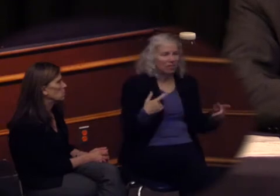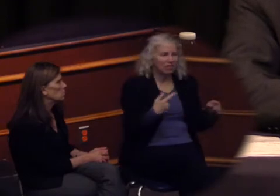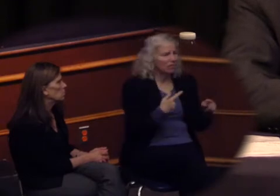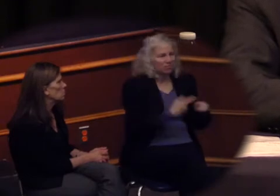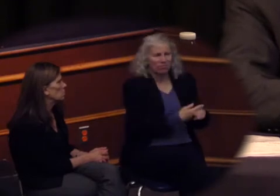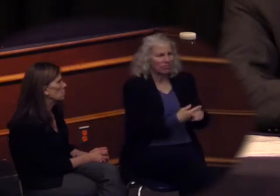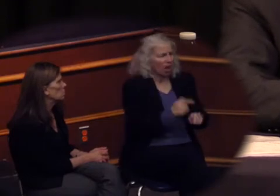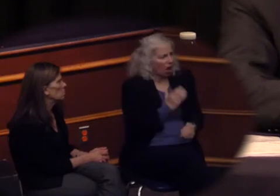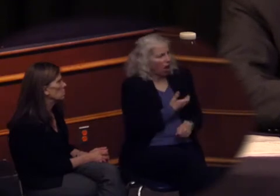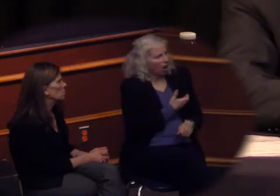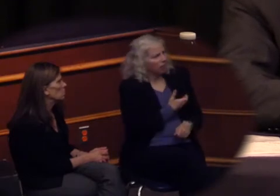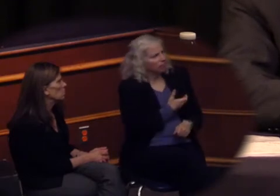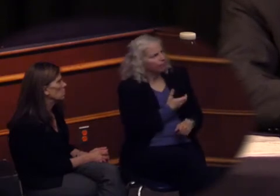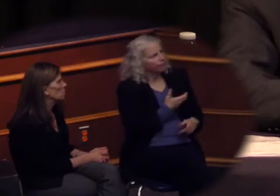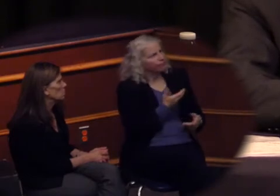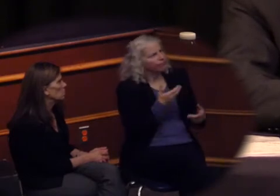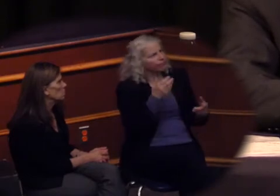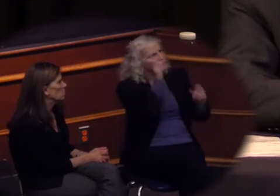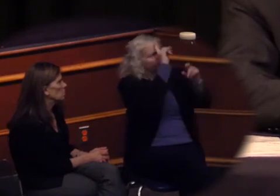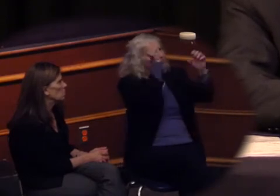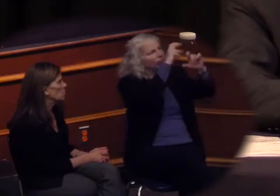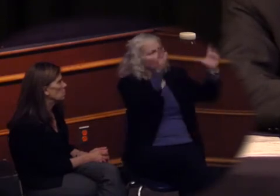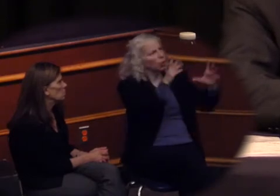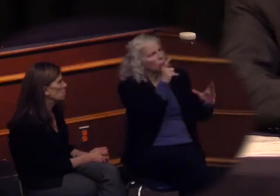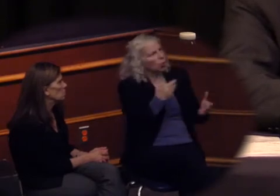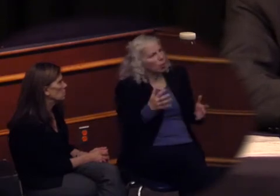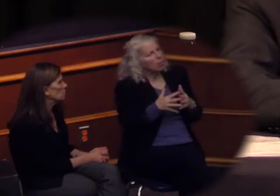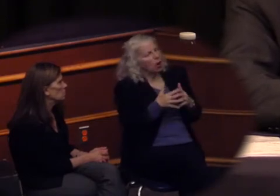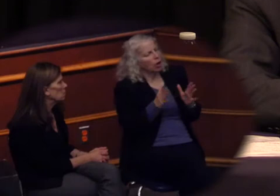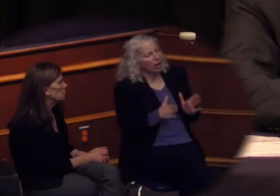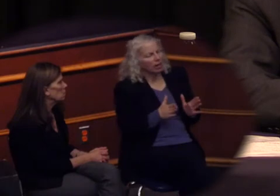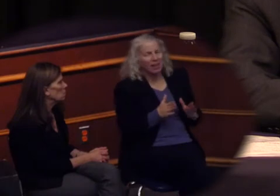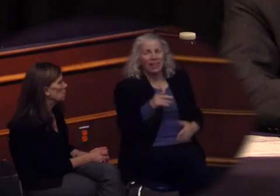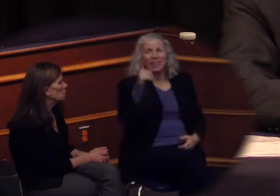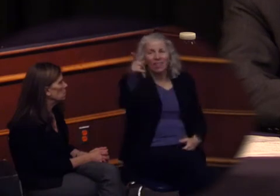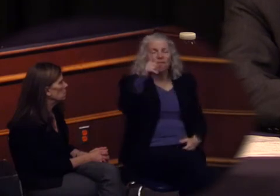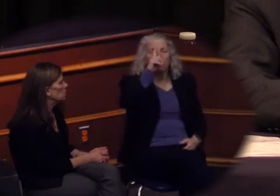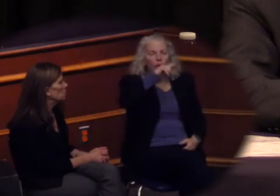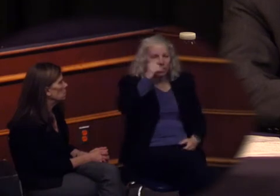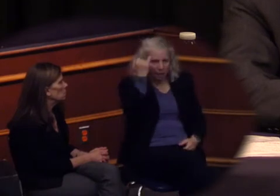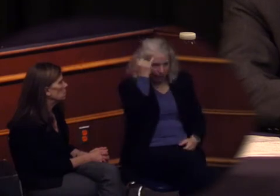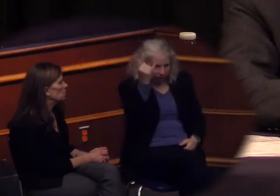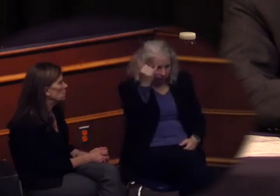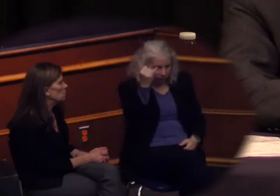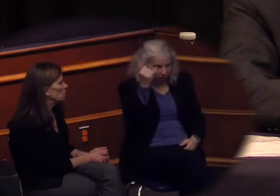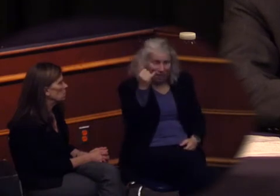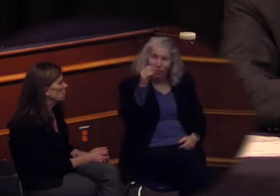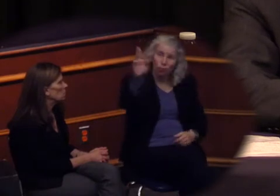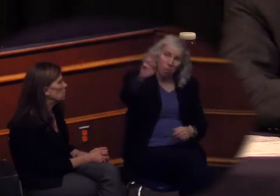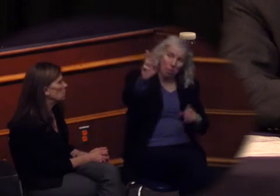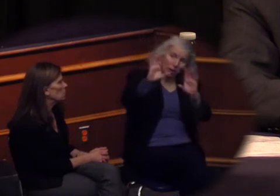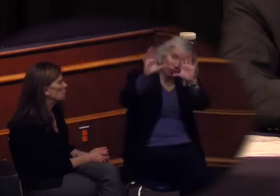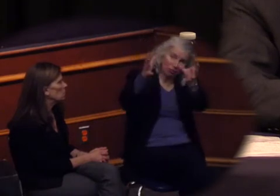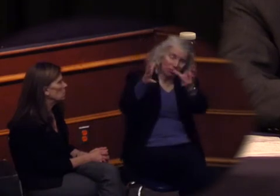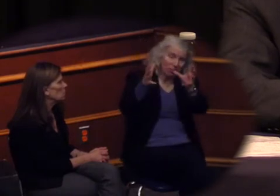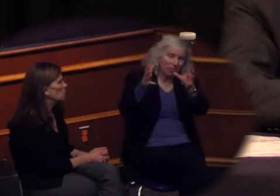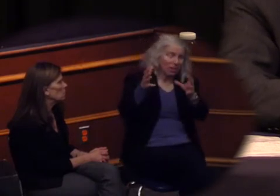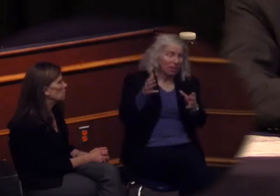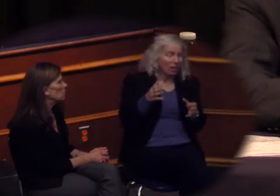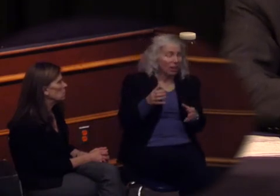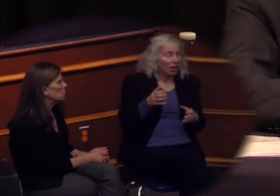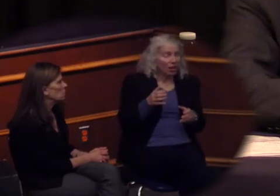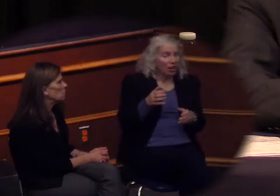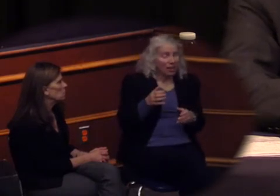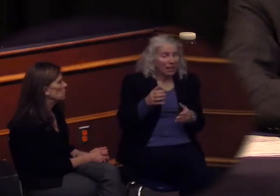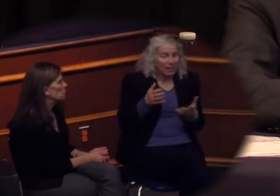And are based on this false premise and caricature that he and the Republican Party too often